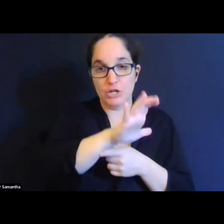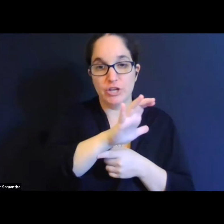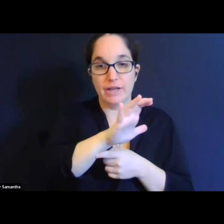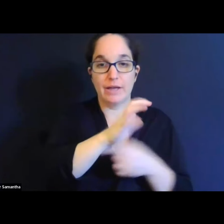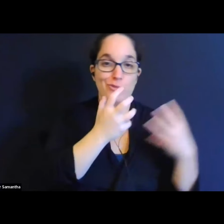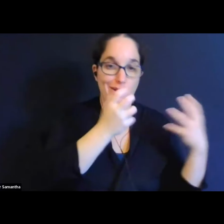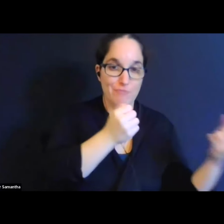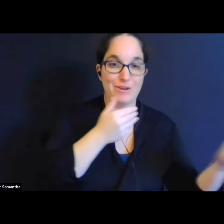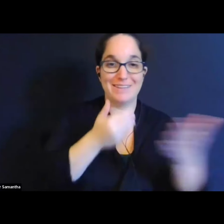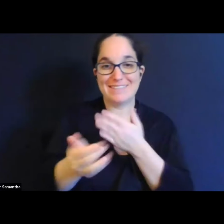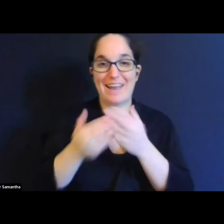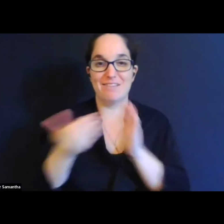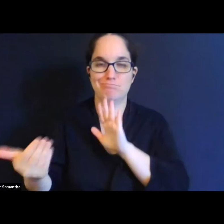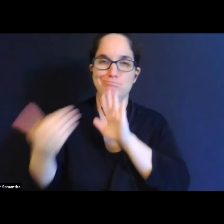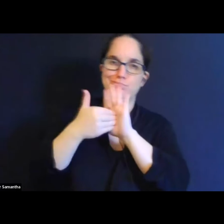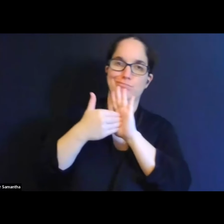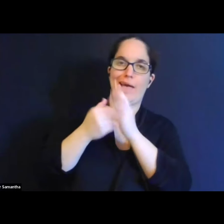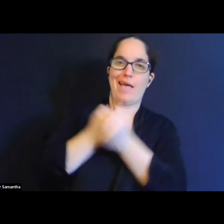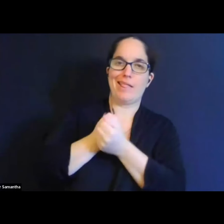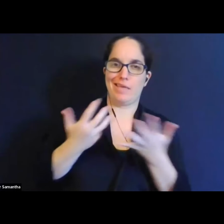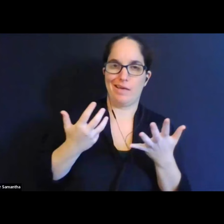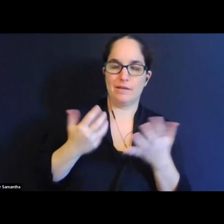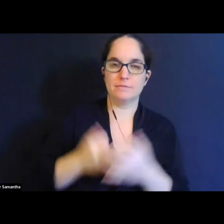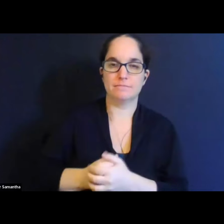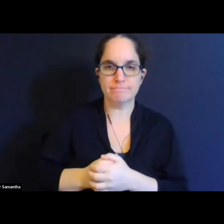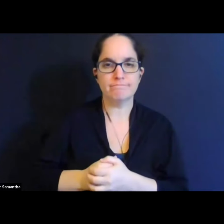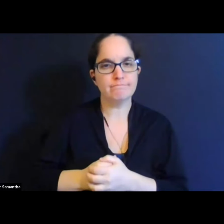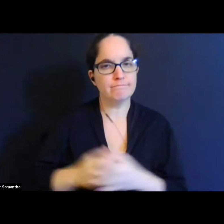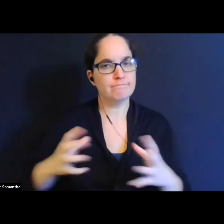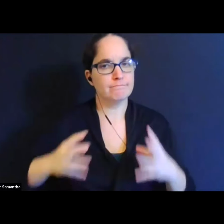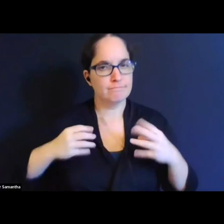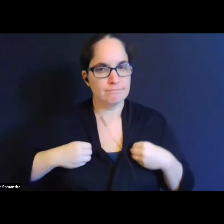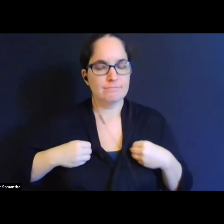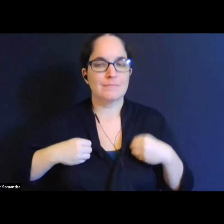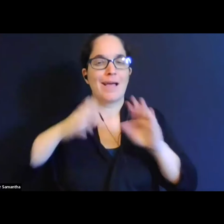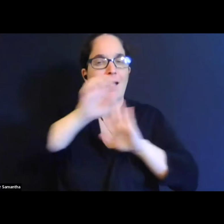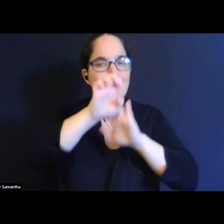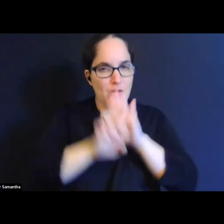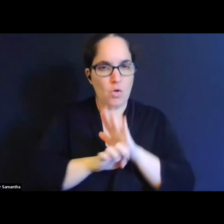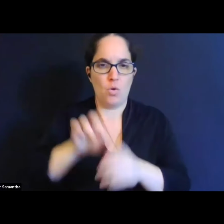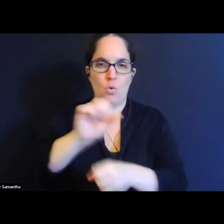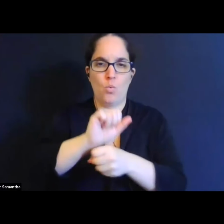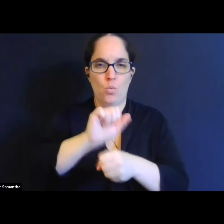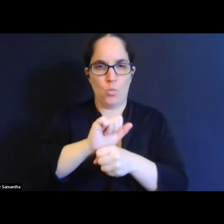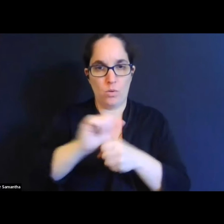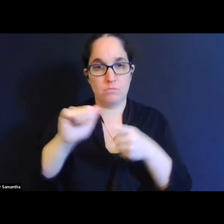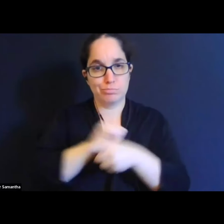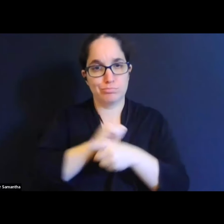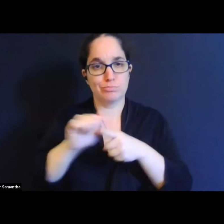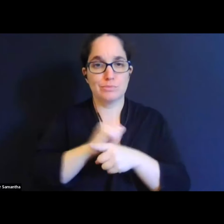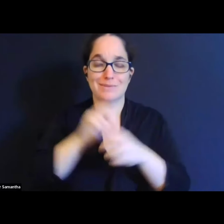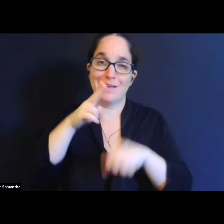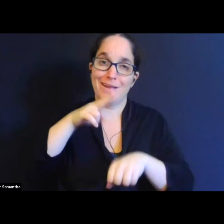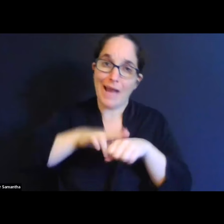anti-anything, and widely accepted adopted curriculum on ethical treatment and practices has garnered national